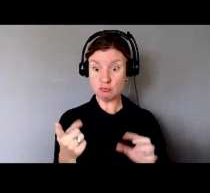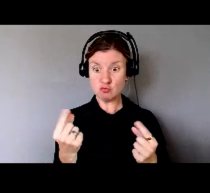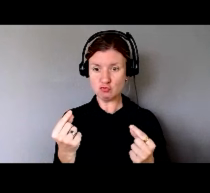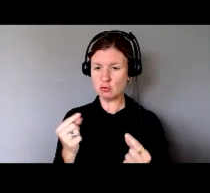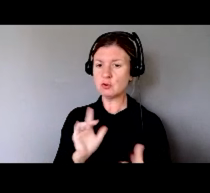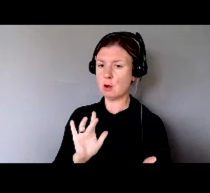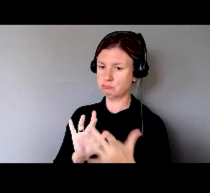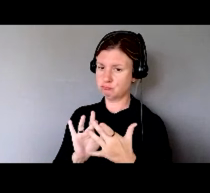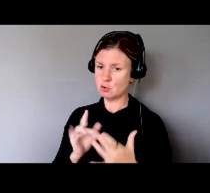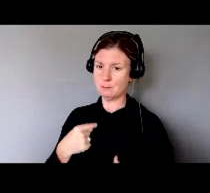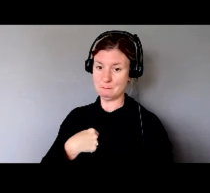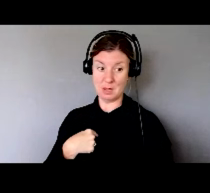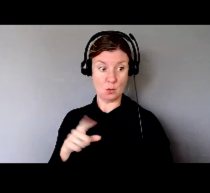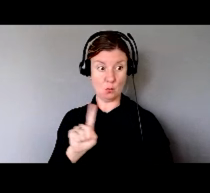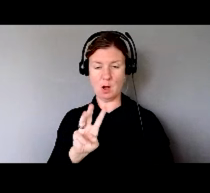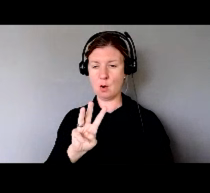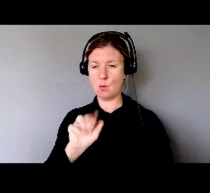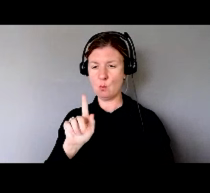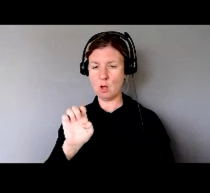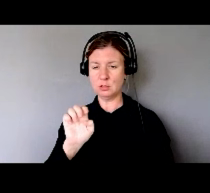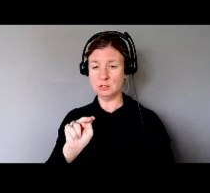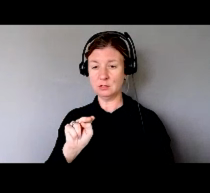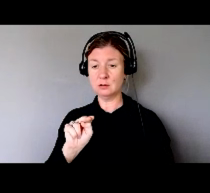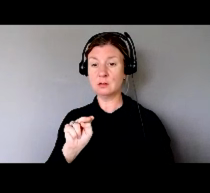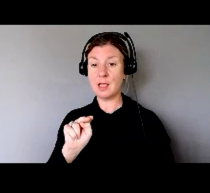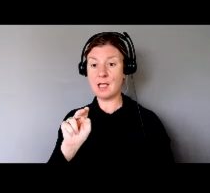at email address Walden,